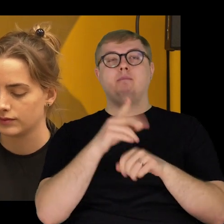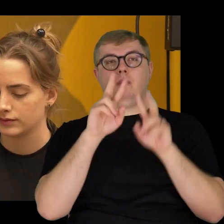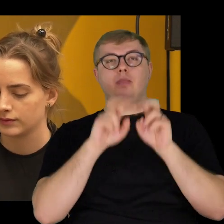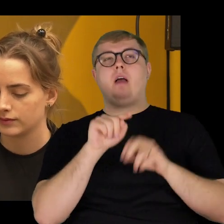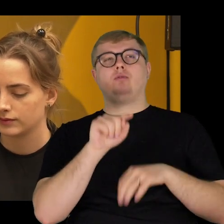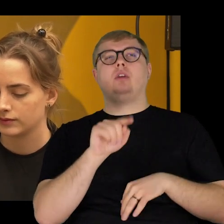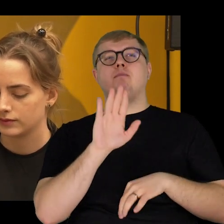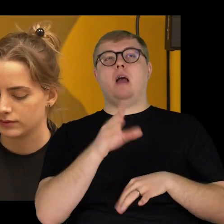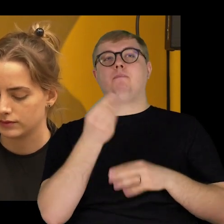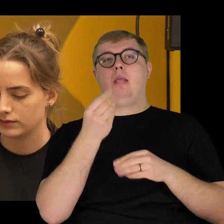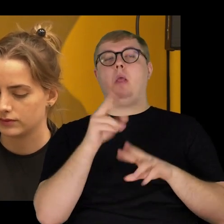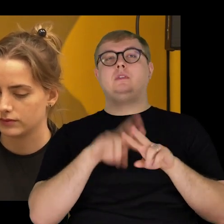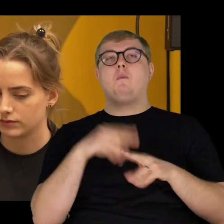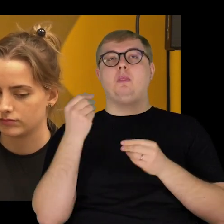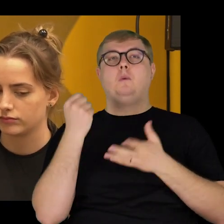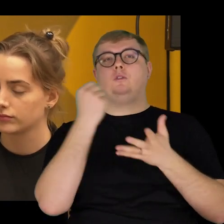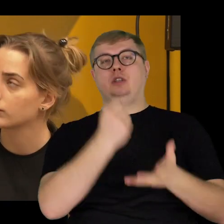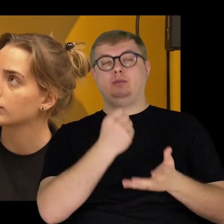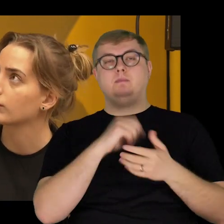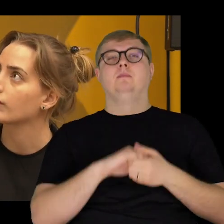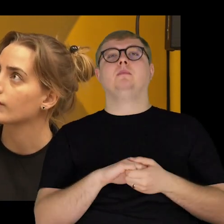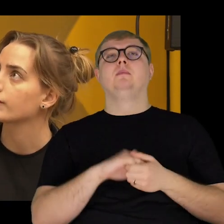funding which is